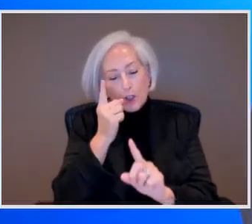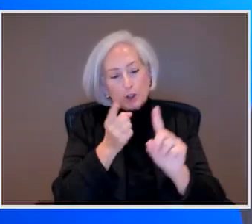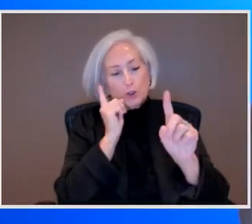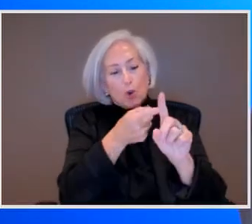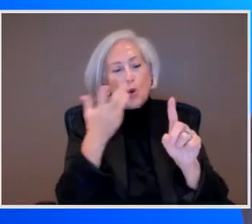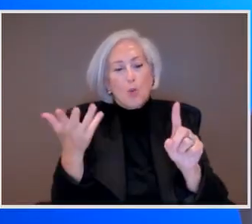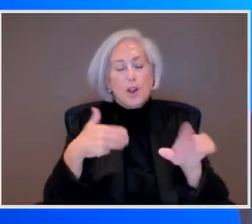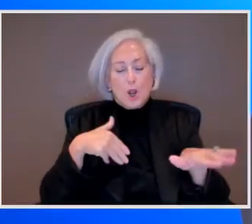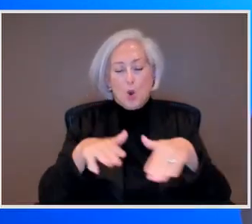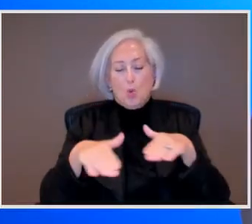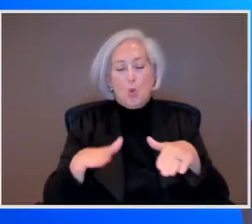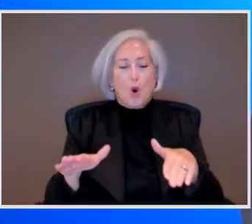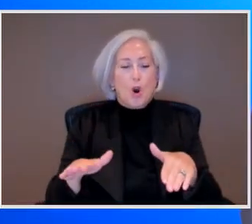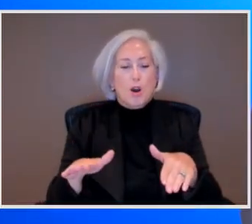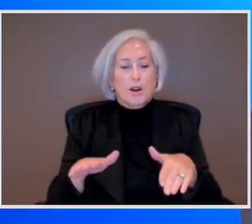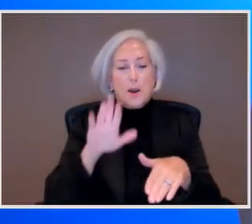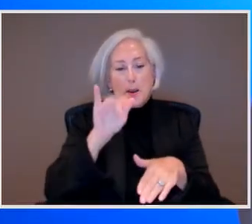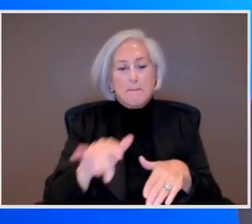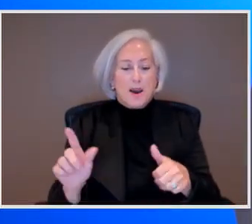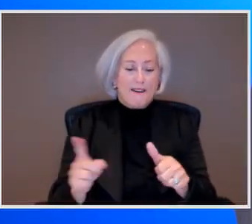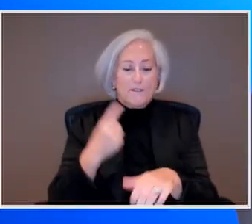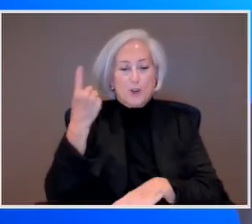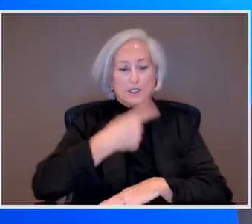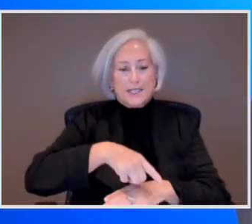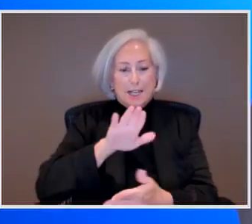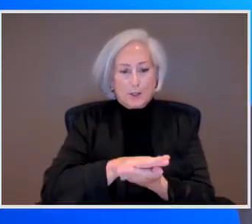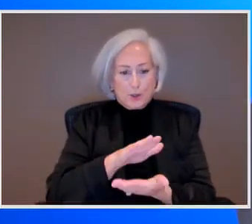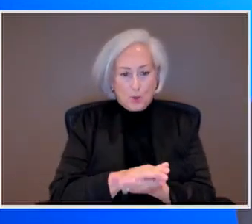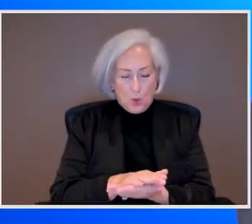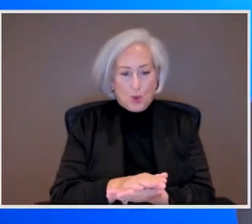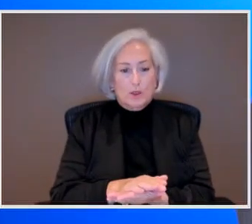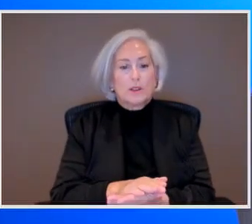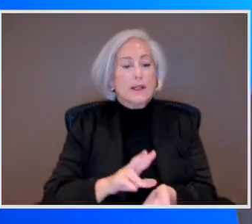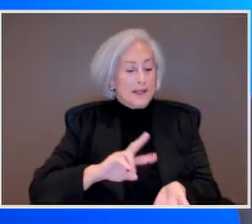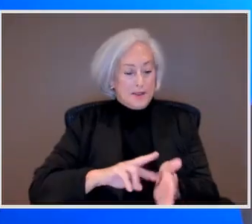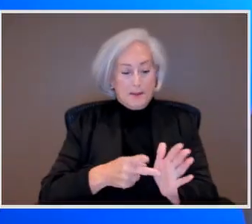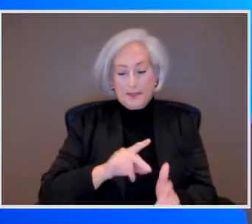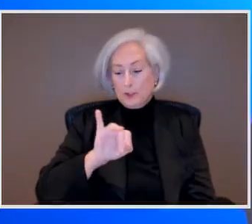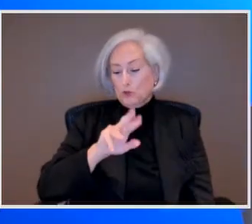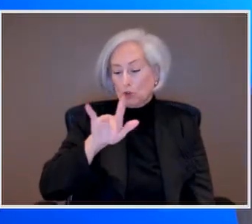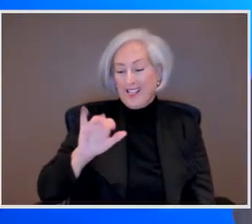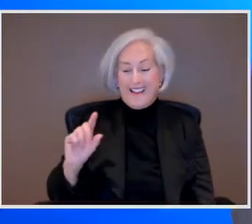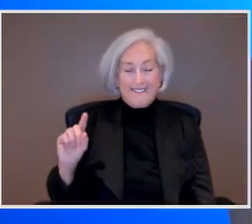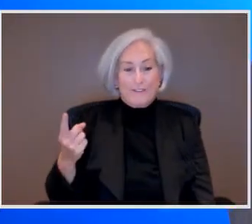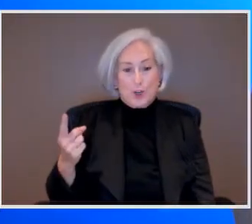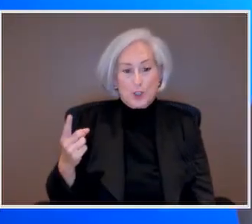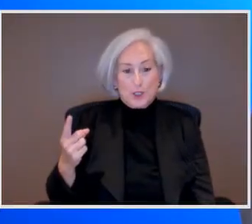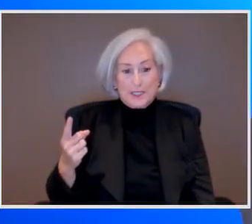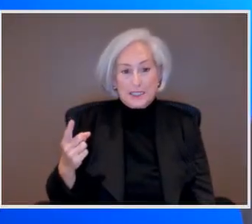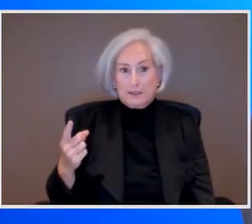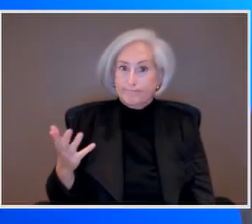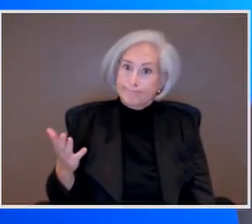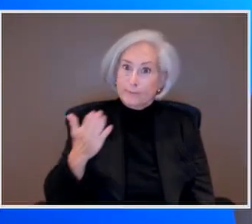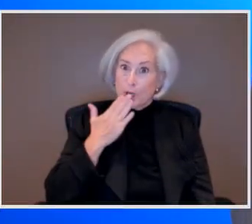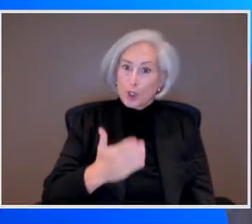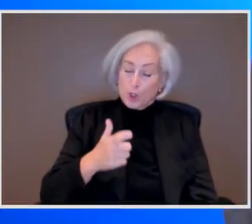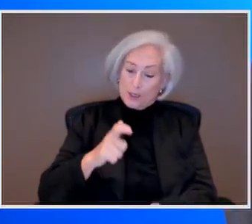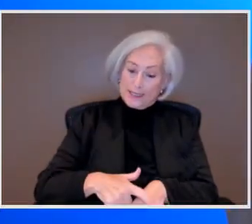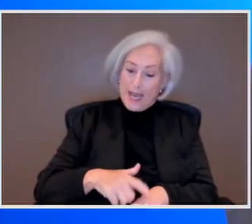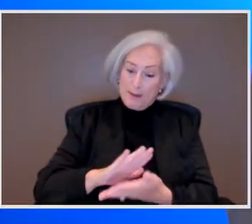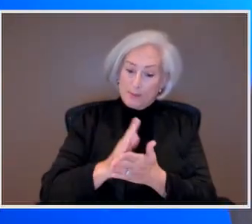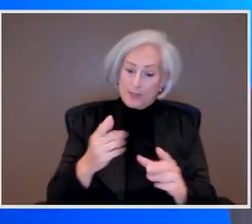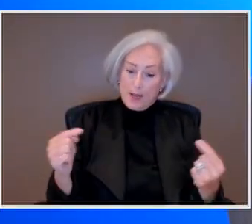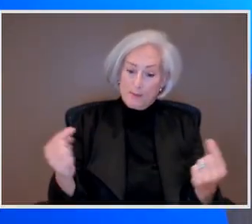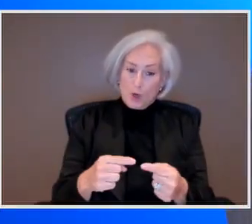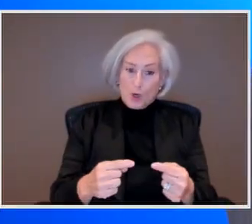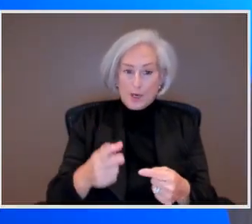walk by the first day of school. So we started the 1st of July, and I told him, I said, this was a good time to get hurt because we spent a lot of